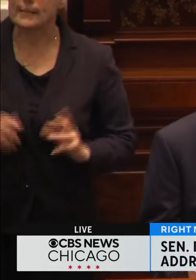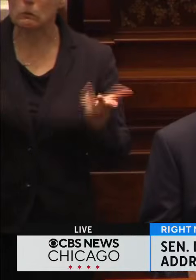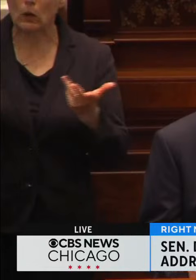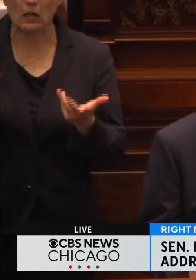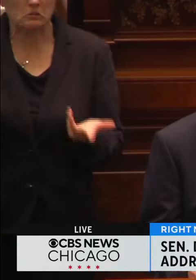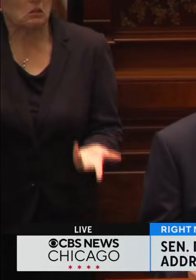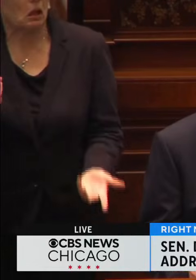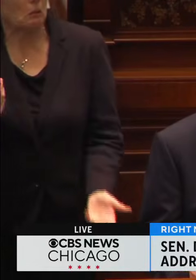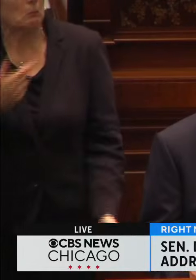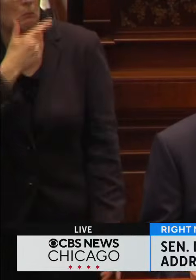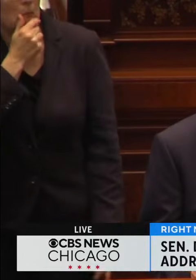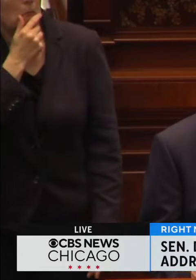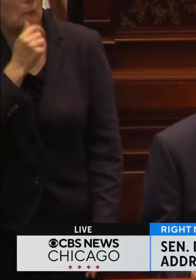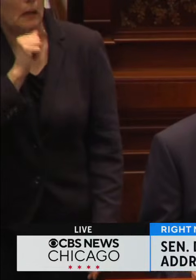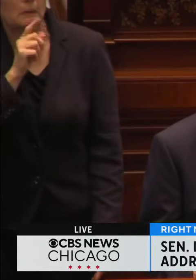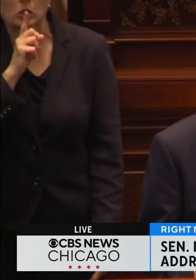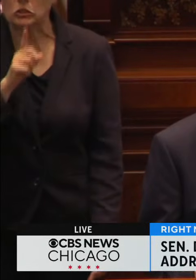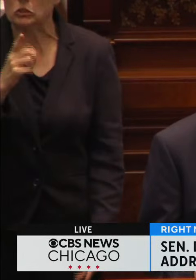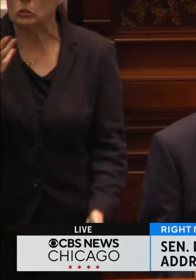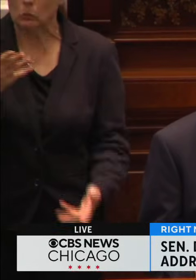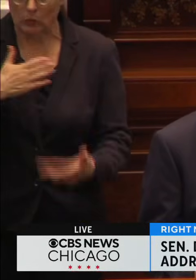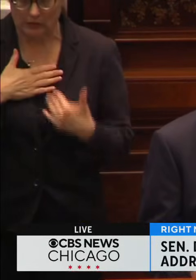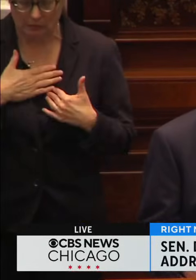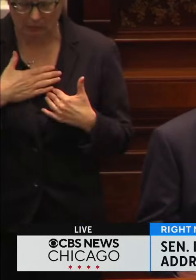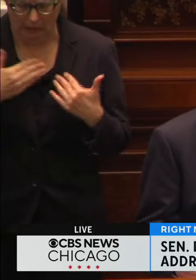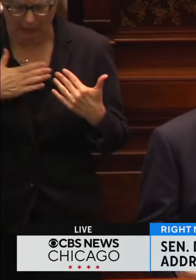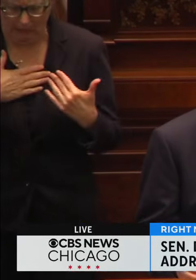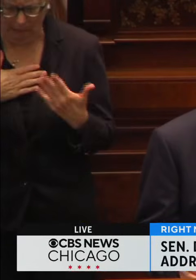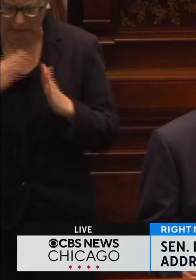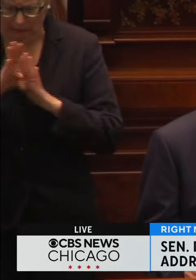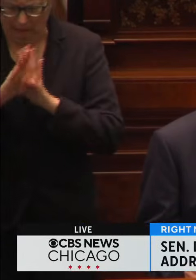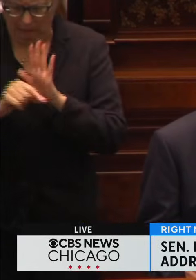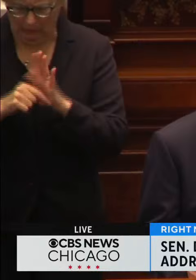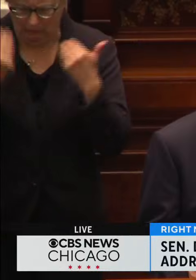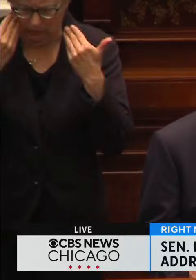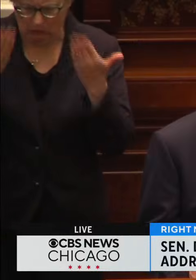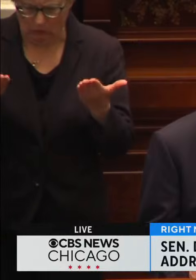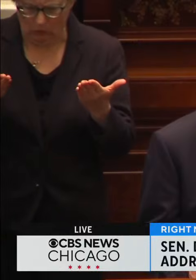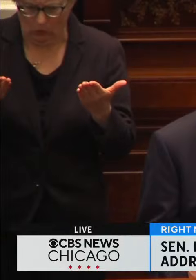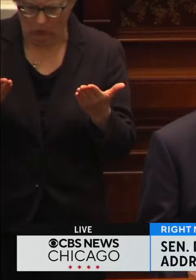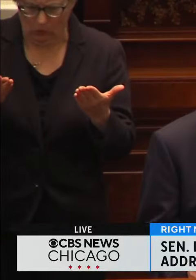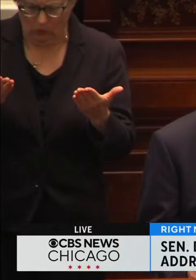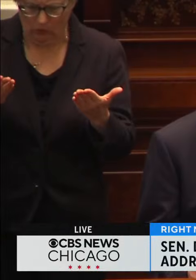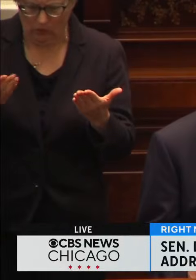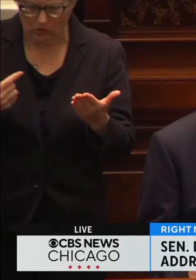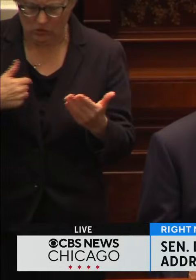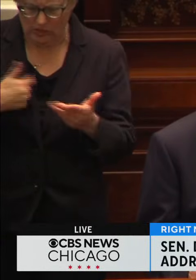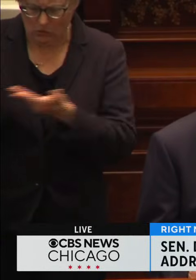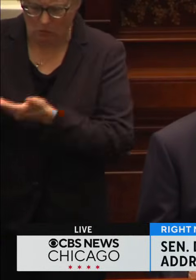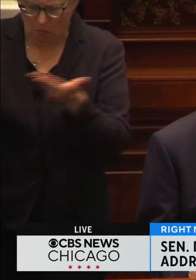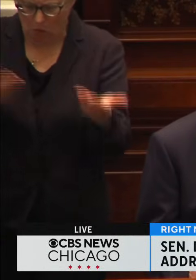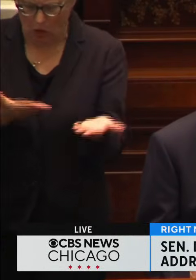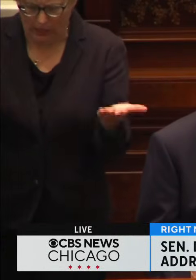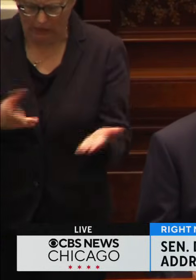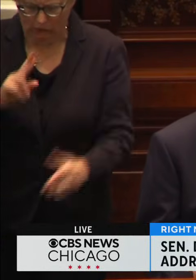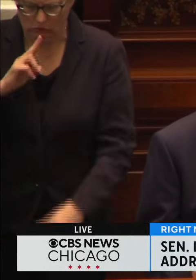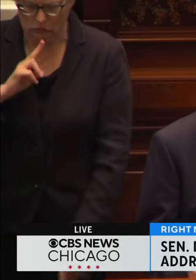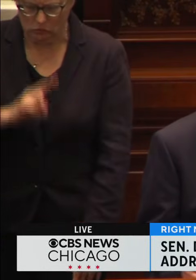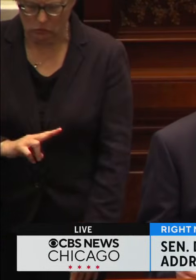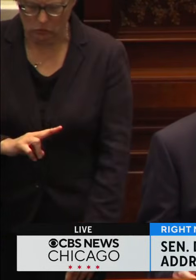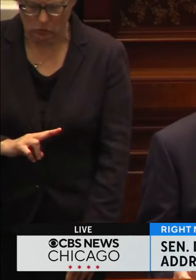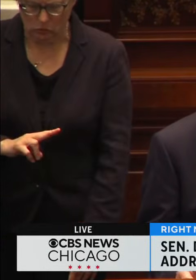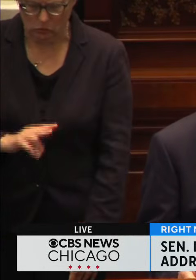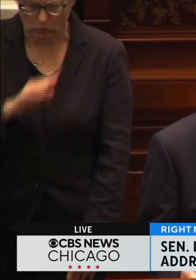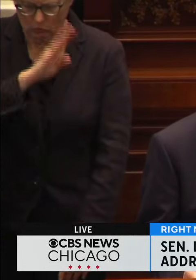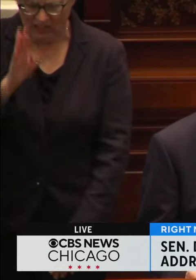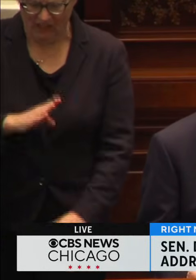to her mother, "What am I supposed to put here?" Her mother said, "I don't know. We brought you to this country at the age of 2. We never